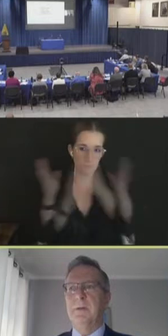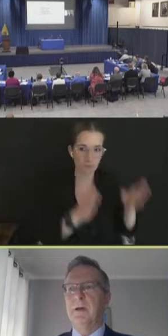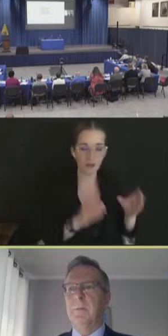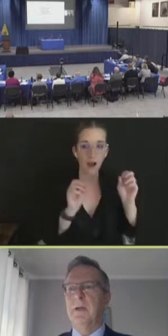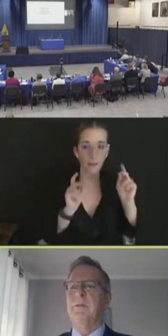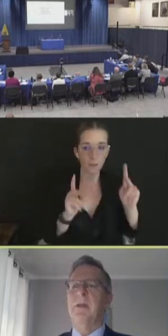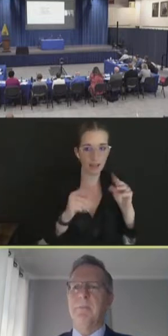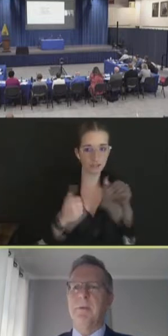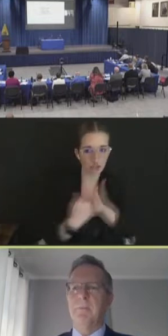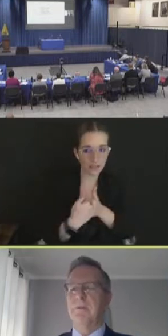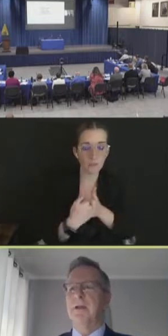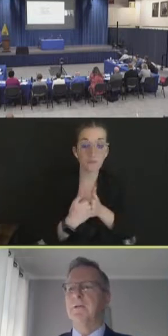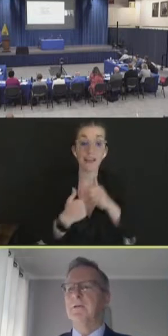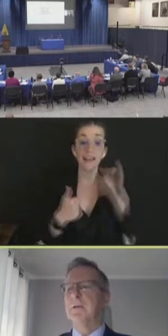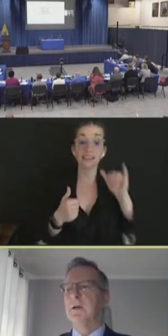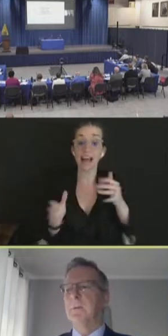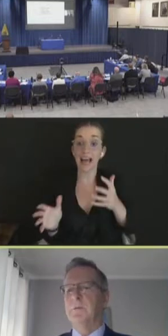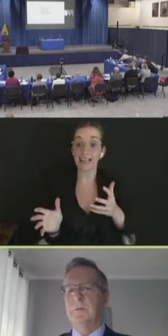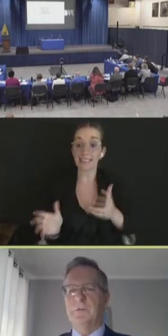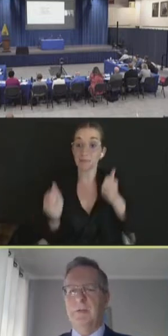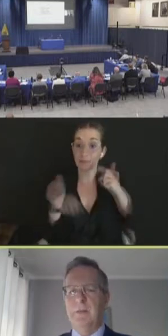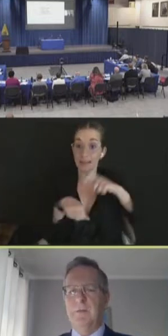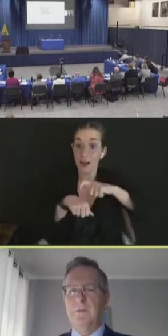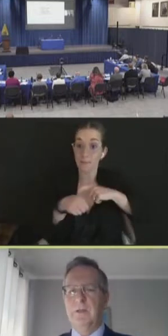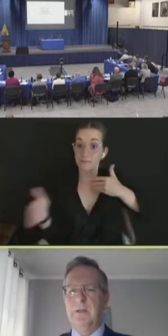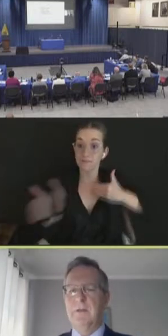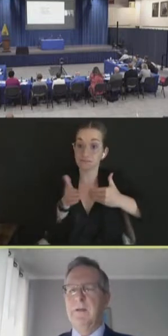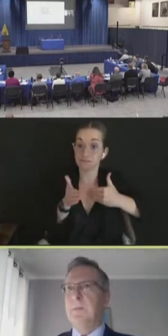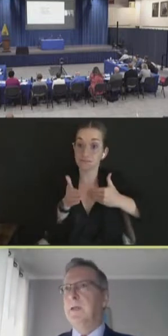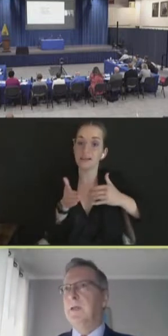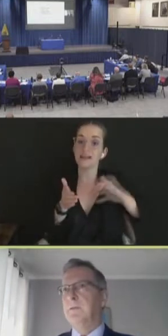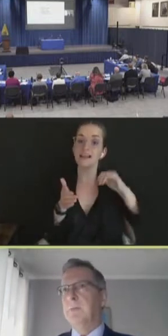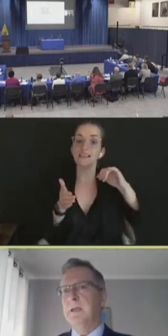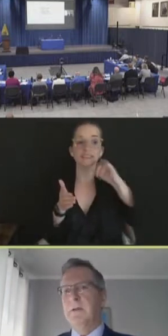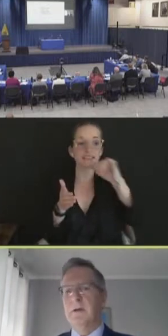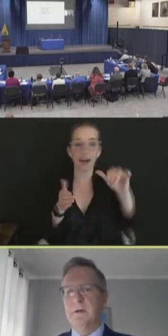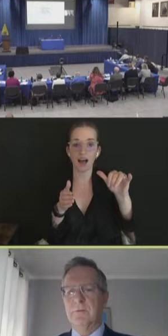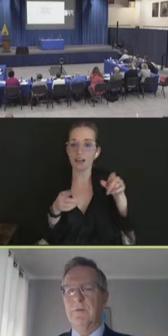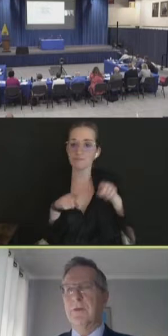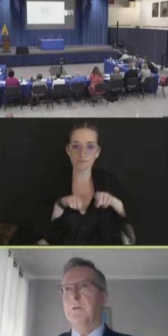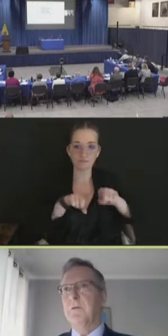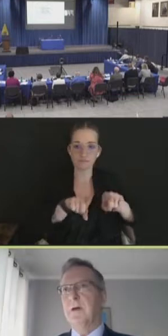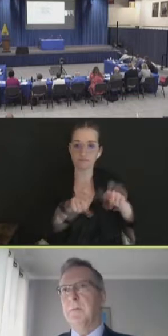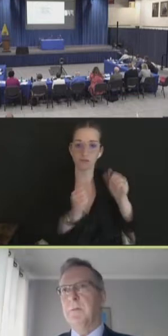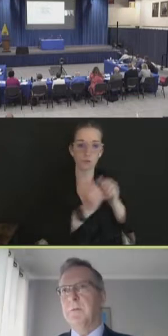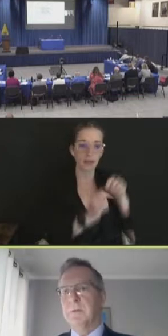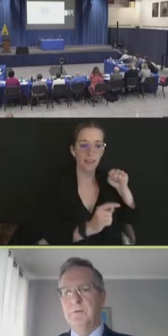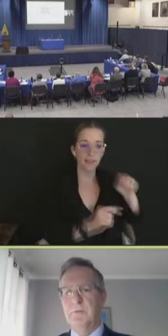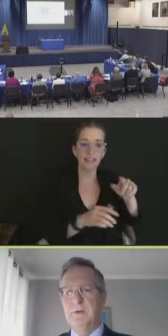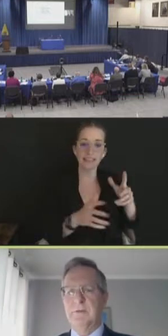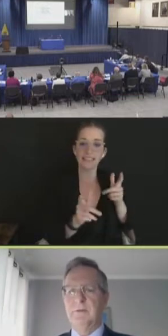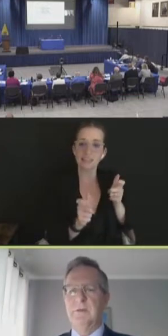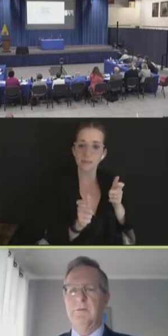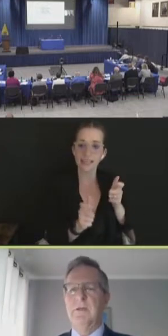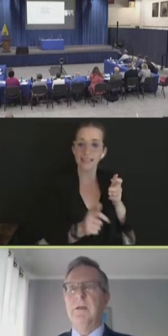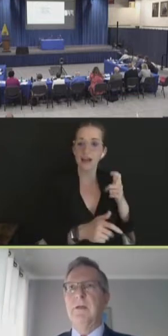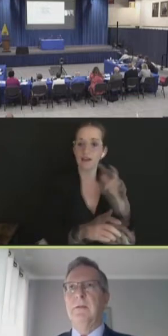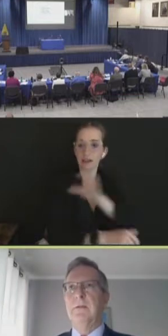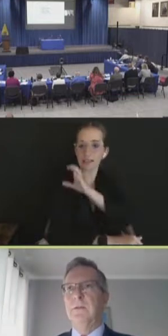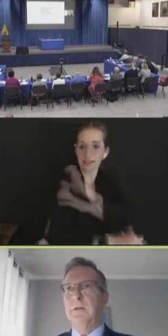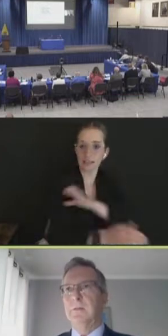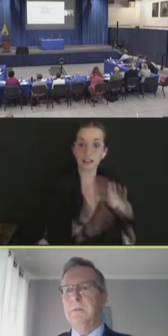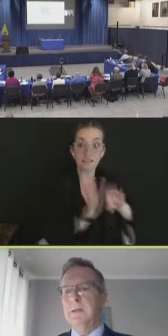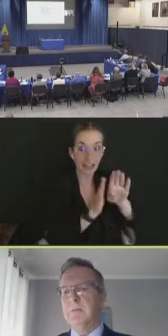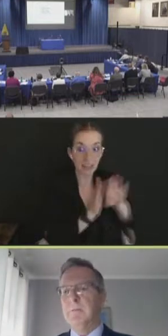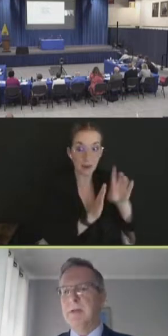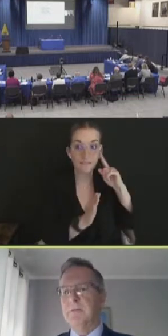up has not been reflected to the same degree in the speed of clinical development of new vaccines, in